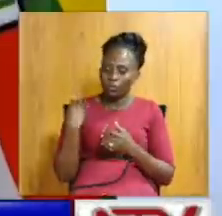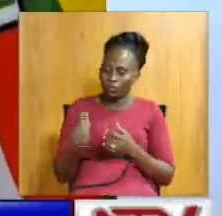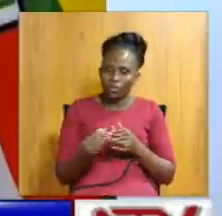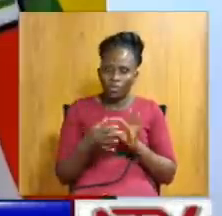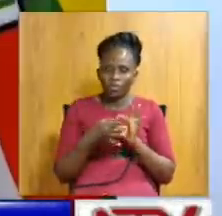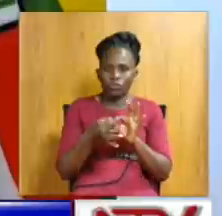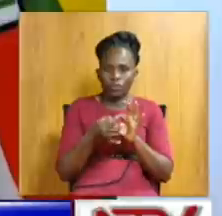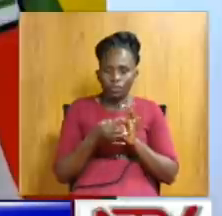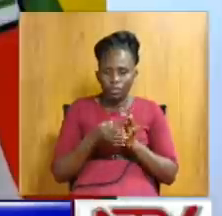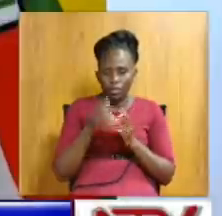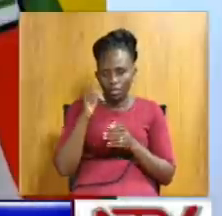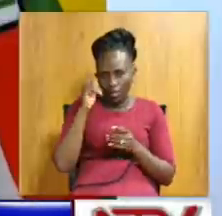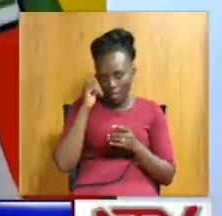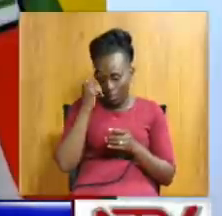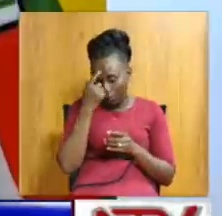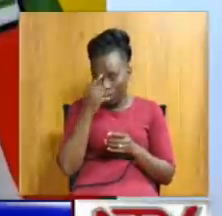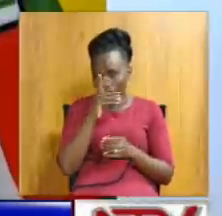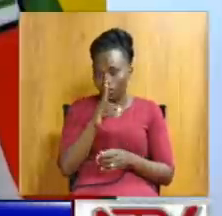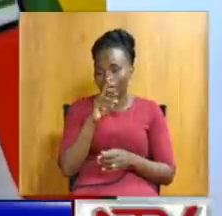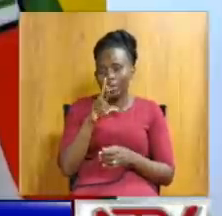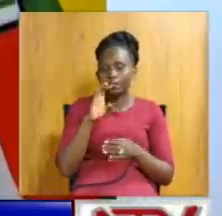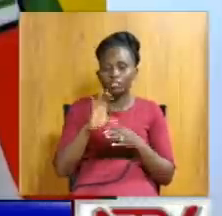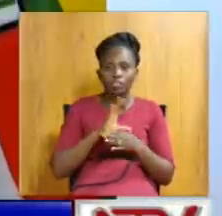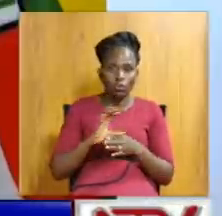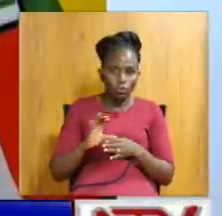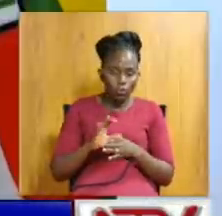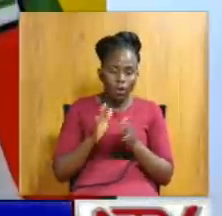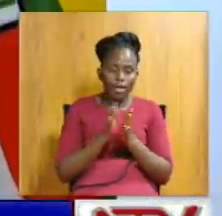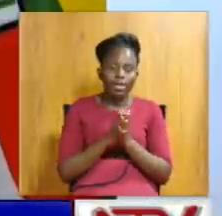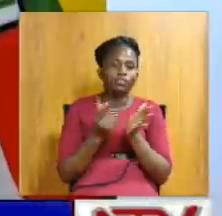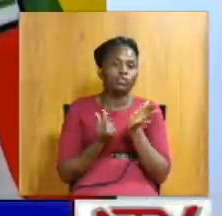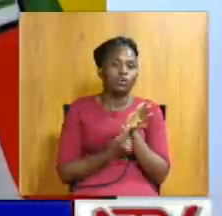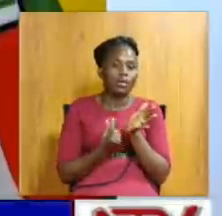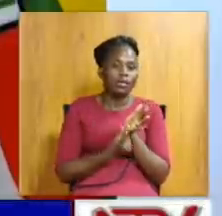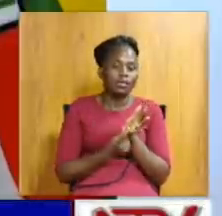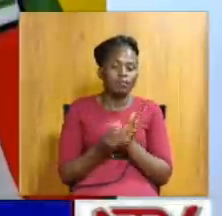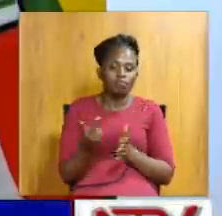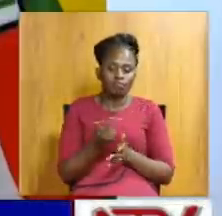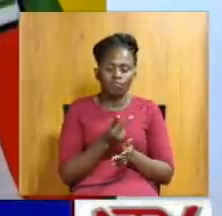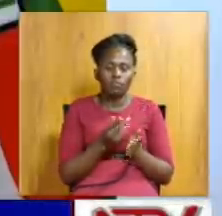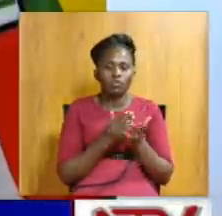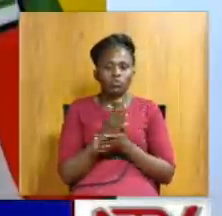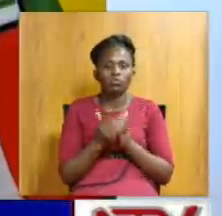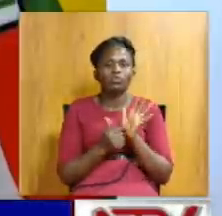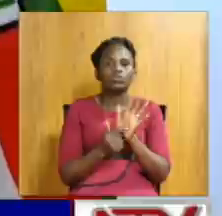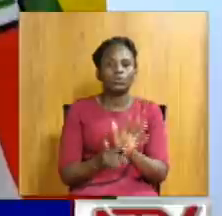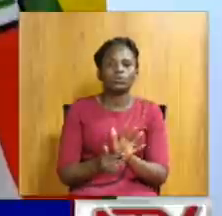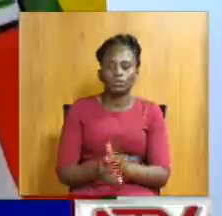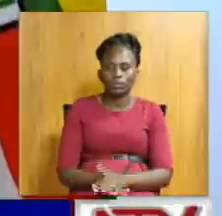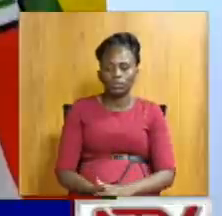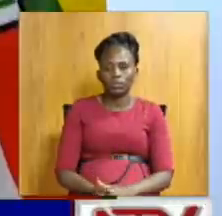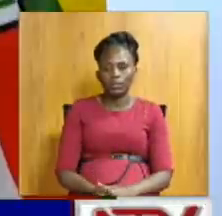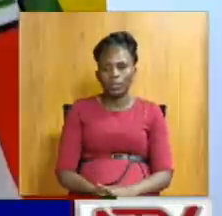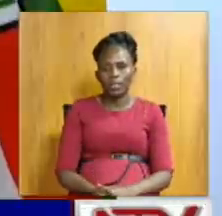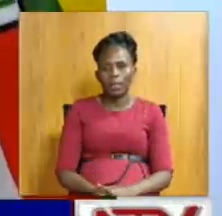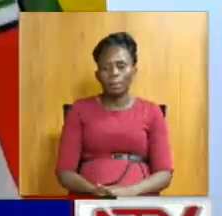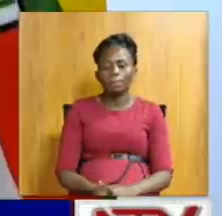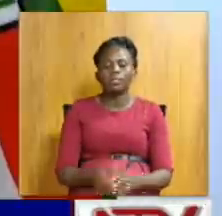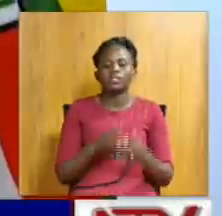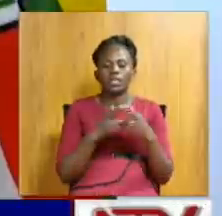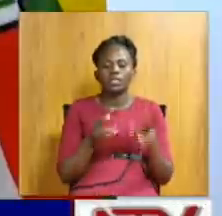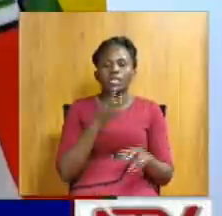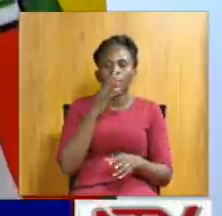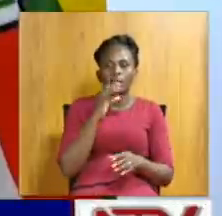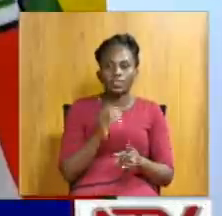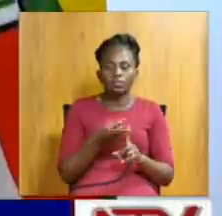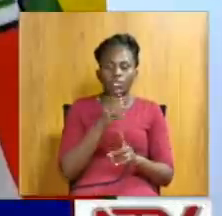between the government of the DRC Congo and Uganda is such an example. Starting on the 30th of